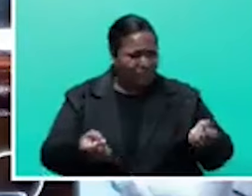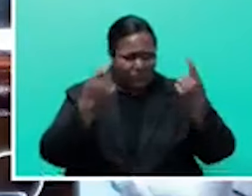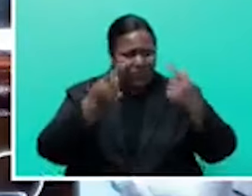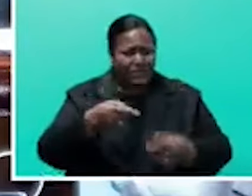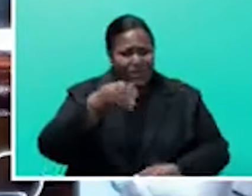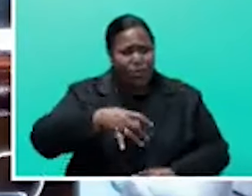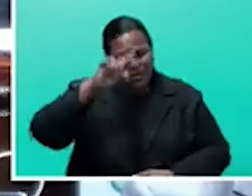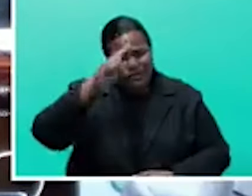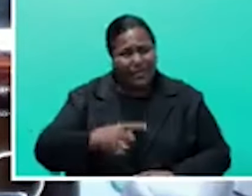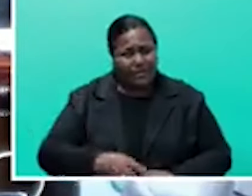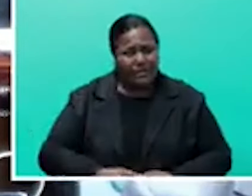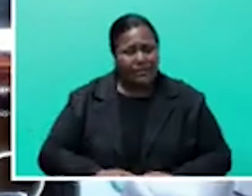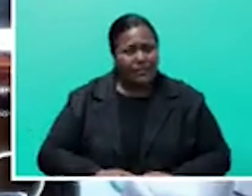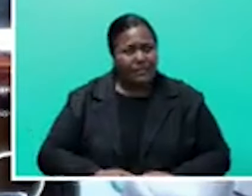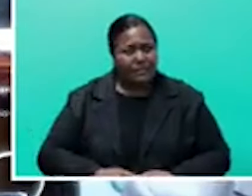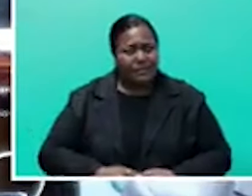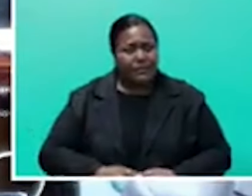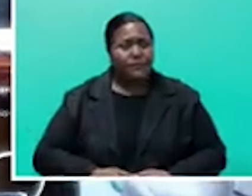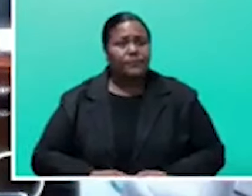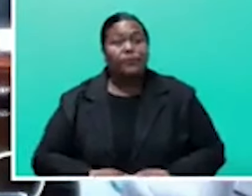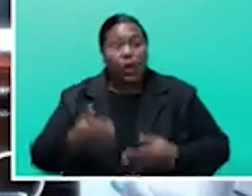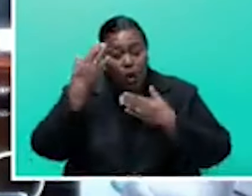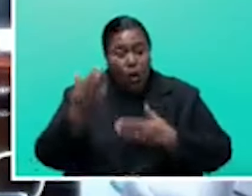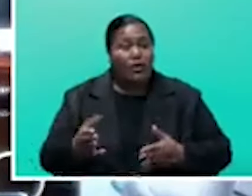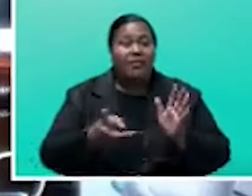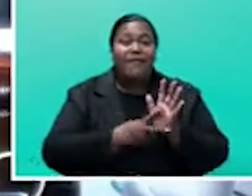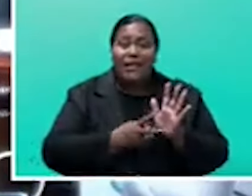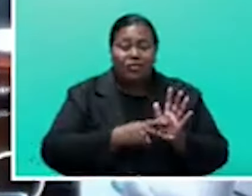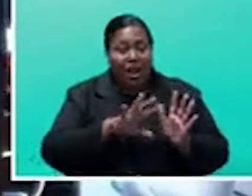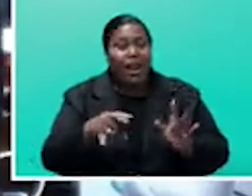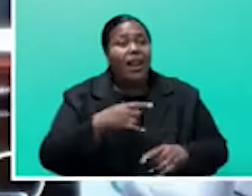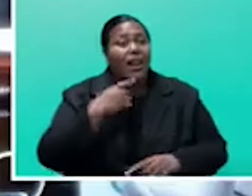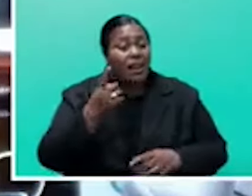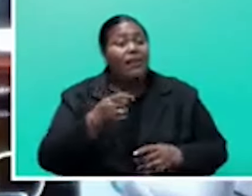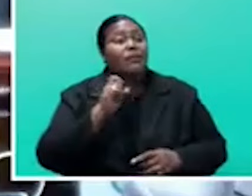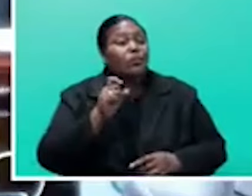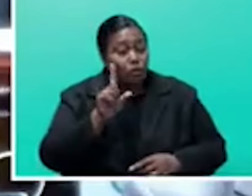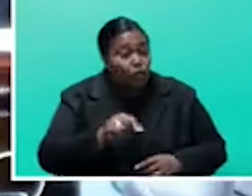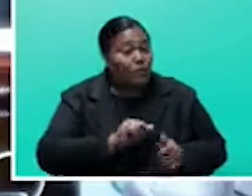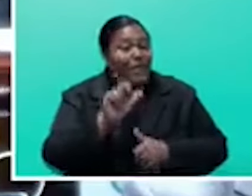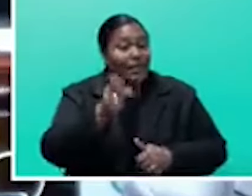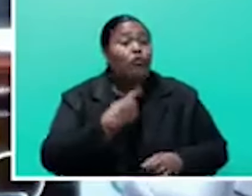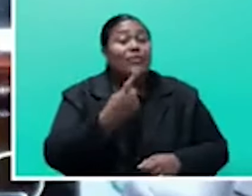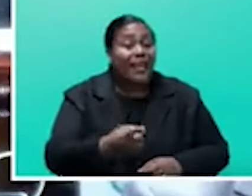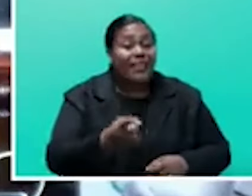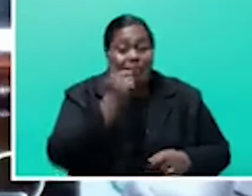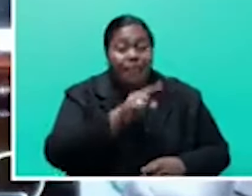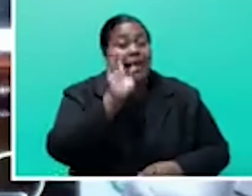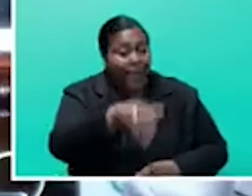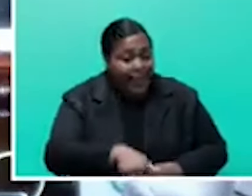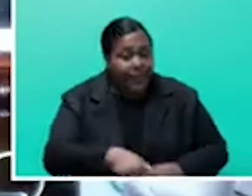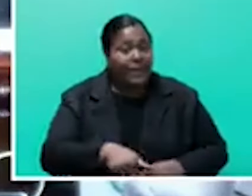know, they would do better. Honorable Virendra Lal would do better if he goes and tells the ratepayers, look, if he joins